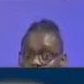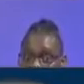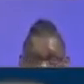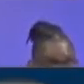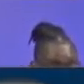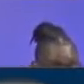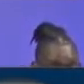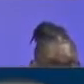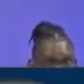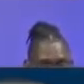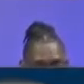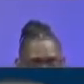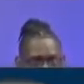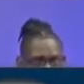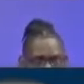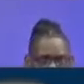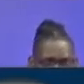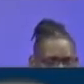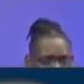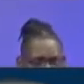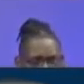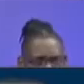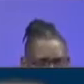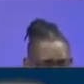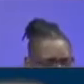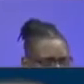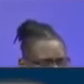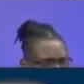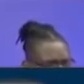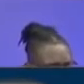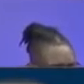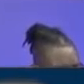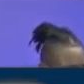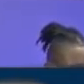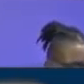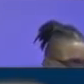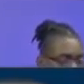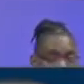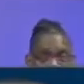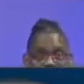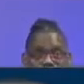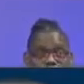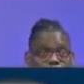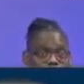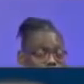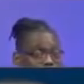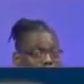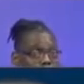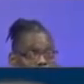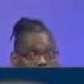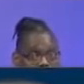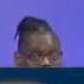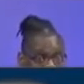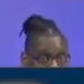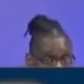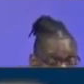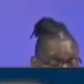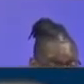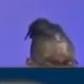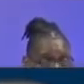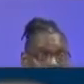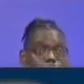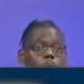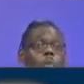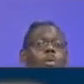vaccinate every person who comes out to be vaccinated between now and New Year's. So the offices for vaccination will